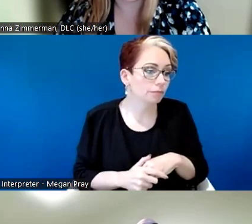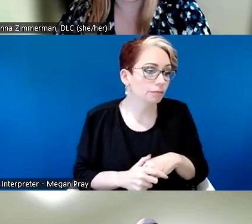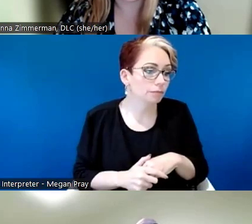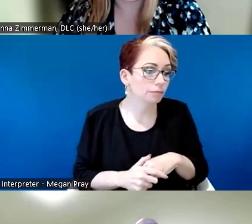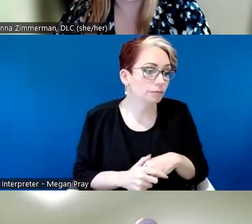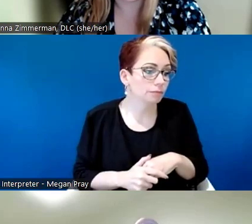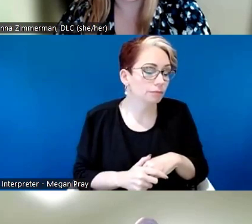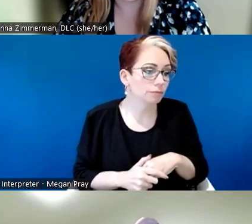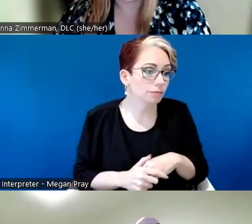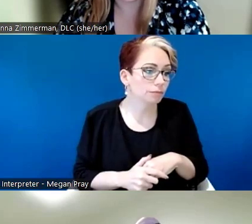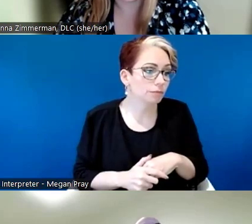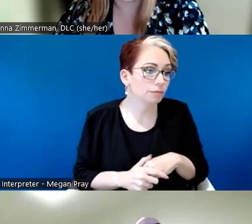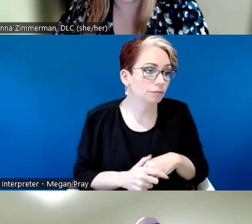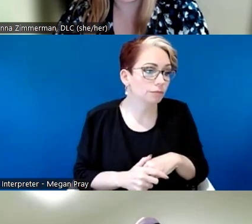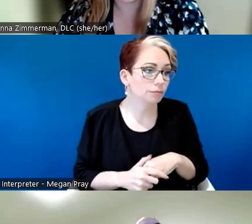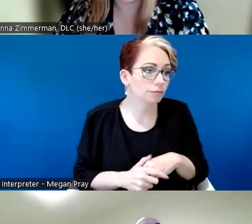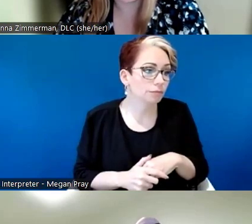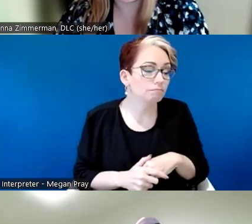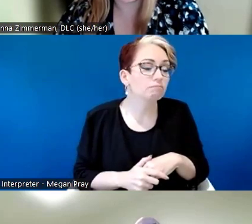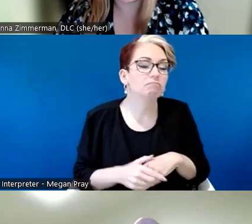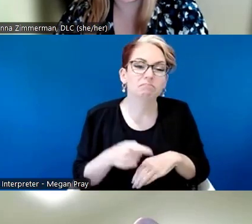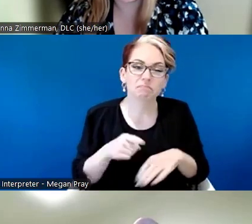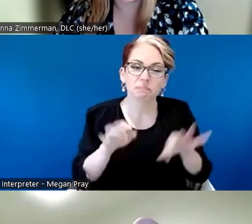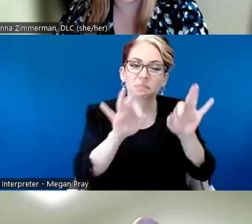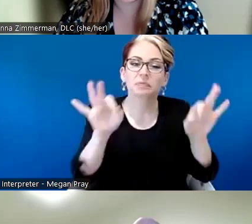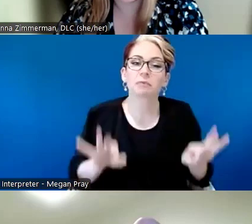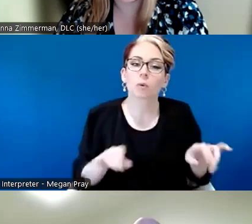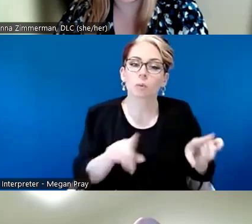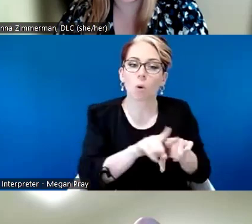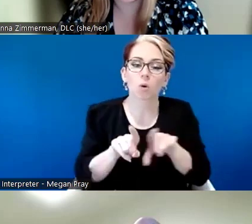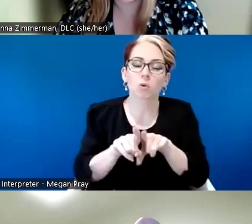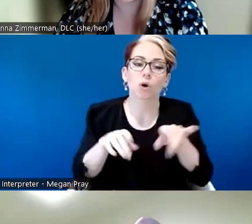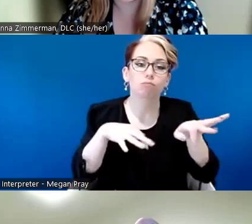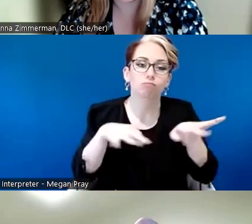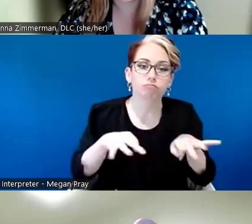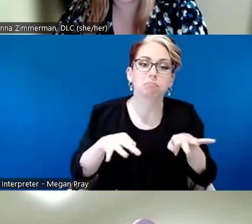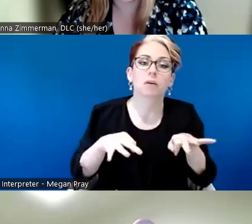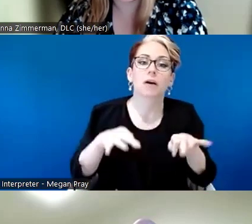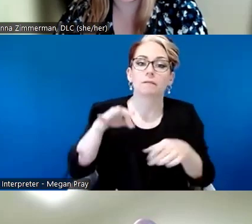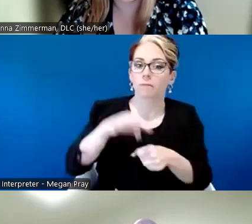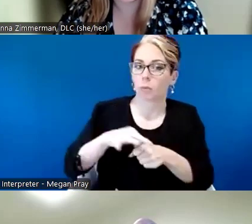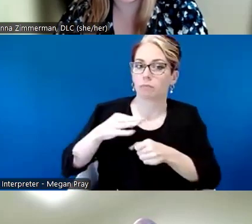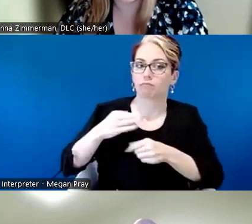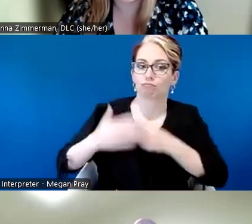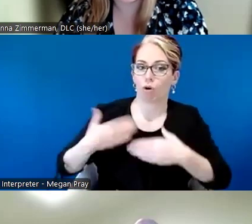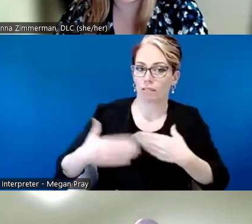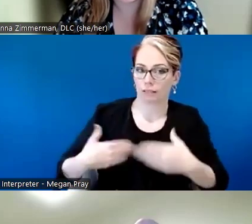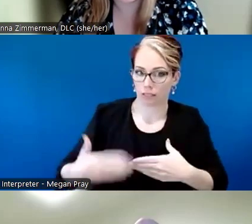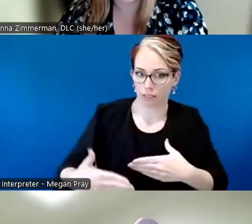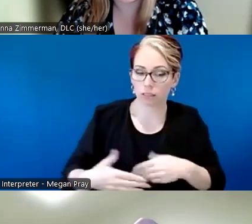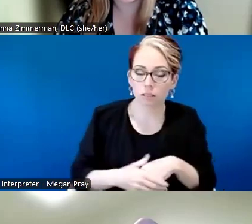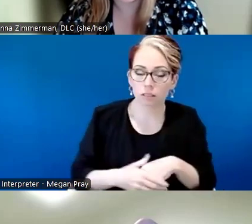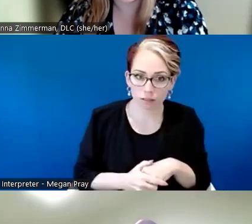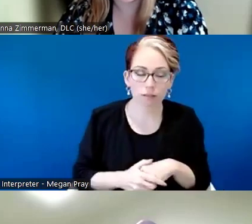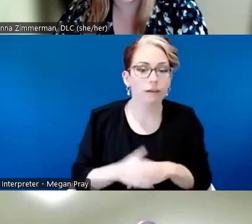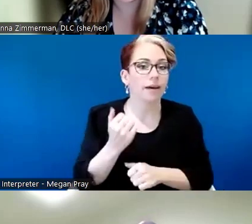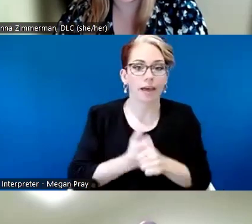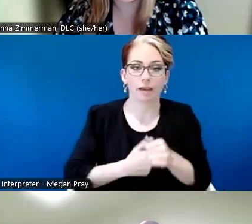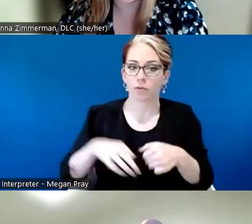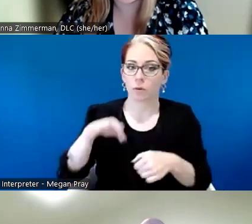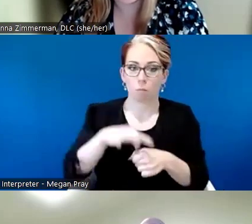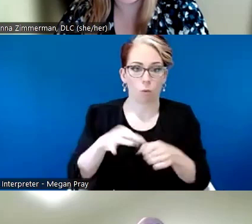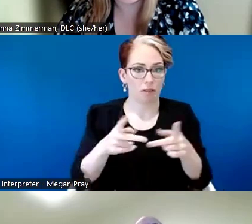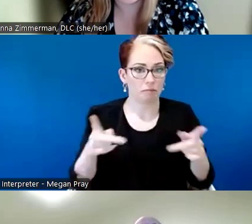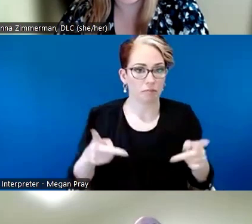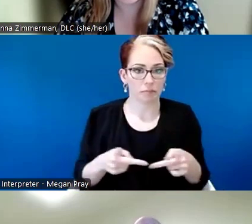The survey form also talks about the process of voting. As Brianna mentioned earlier, every polling place in Massachusetts is